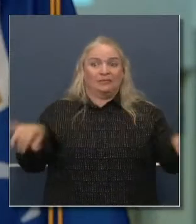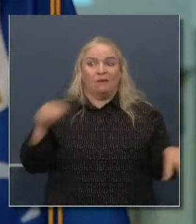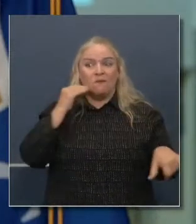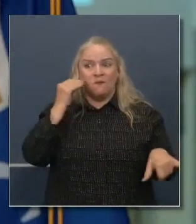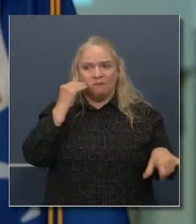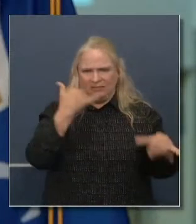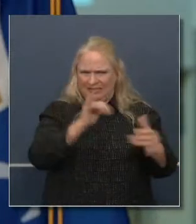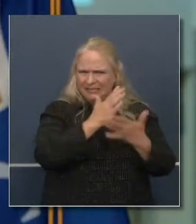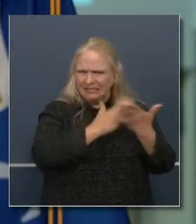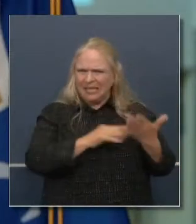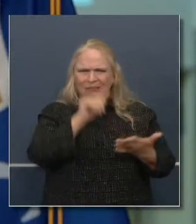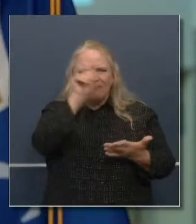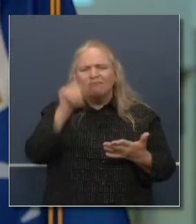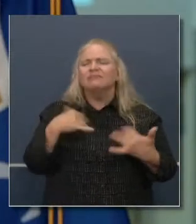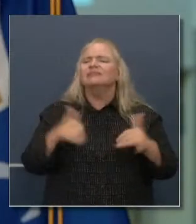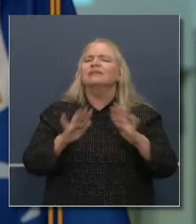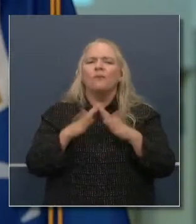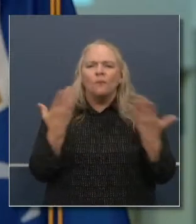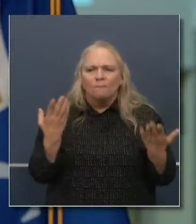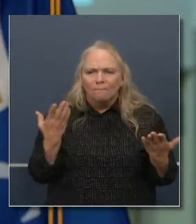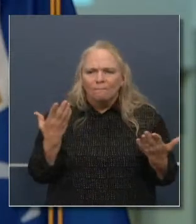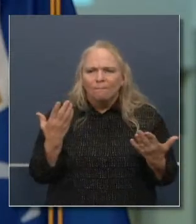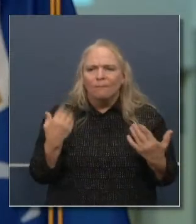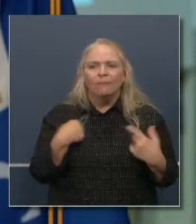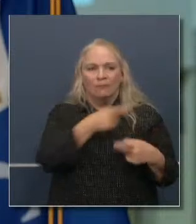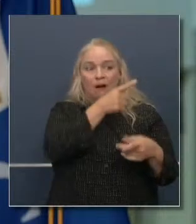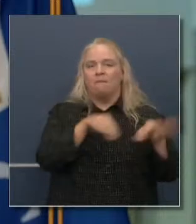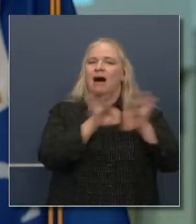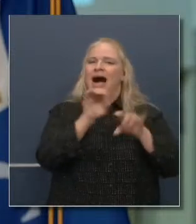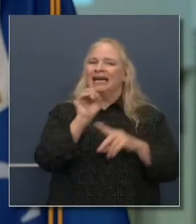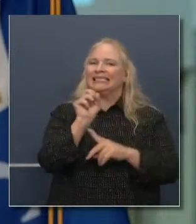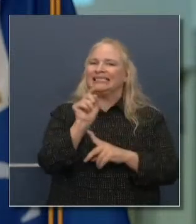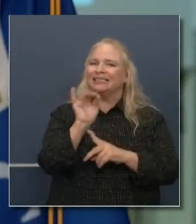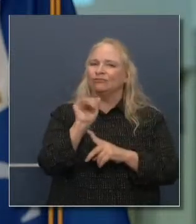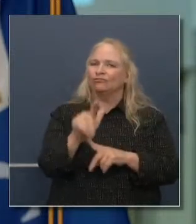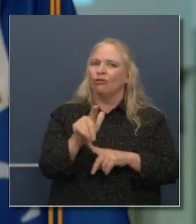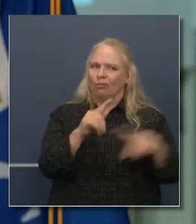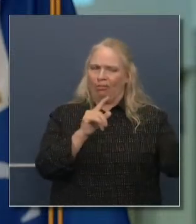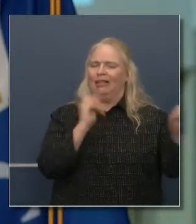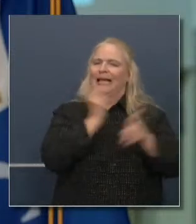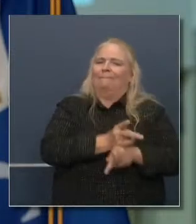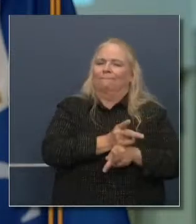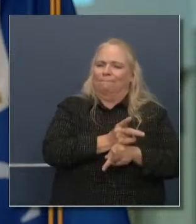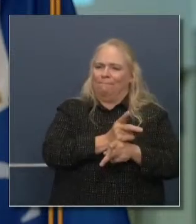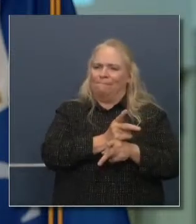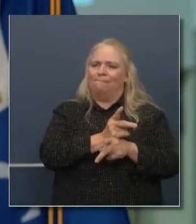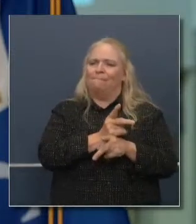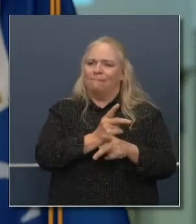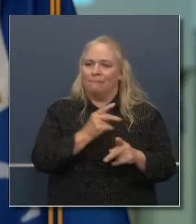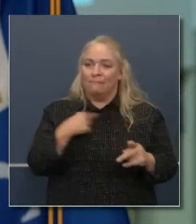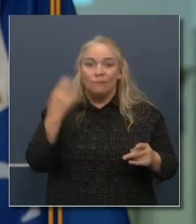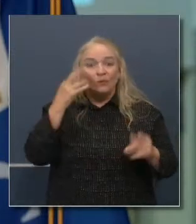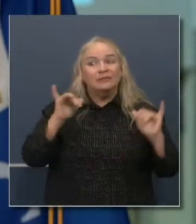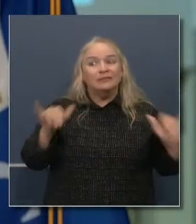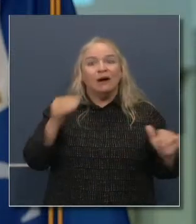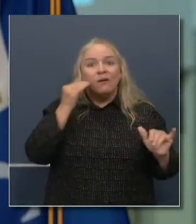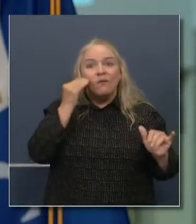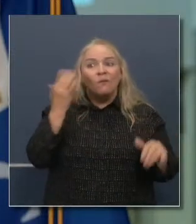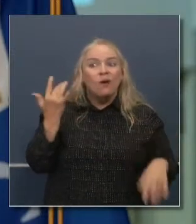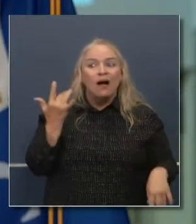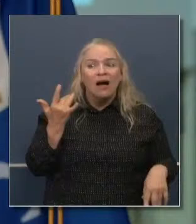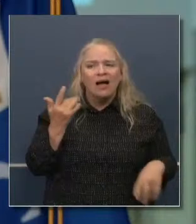make modifications after extended period of time of stabilization of our hospitalizations, stabilizations in our